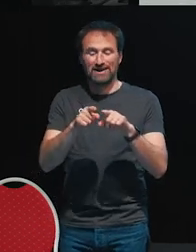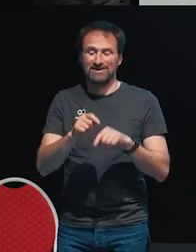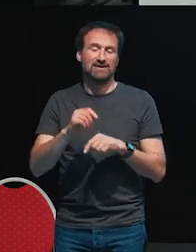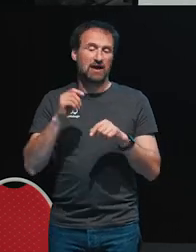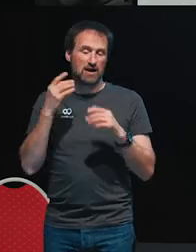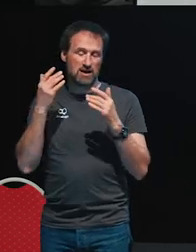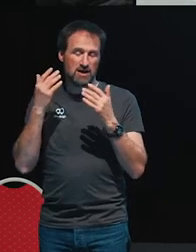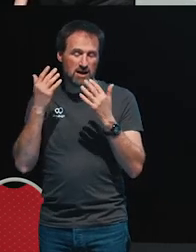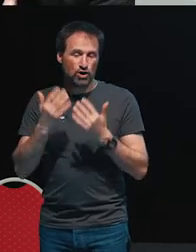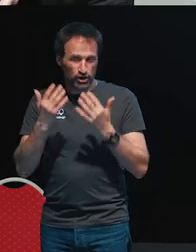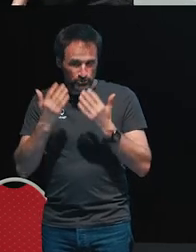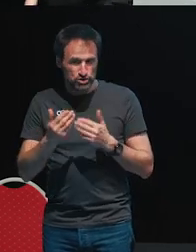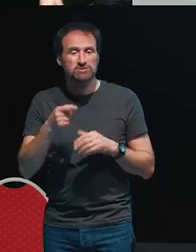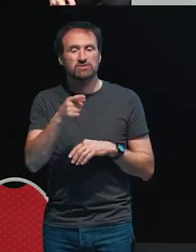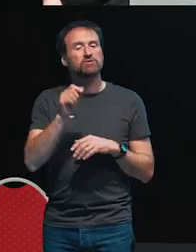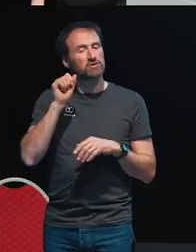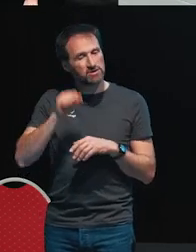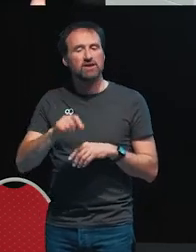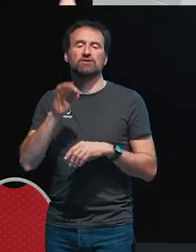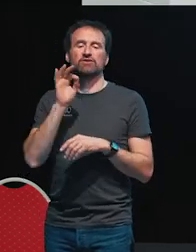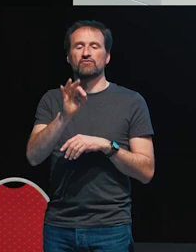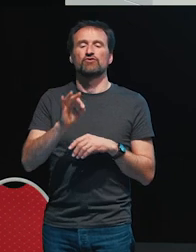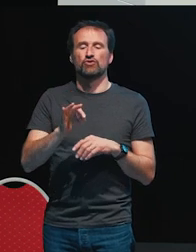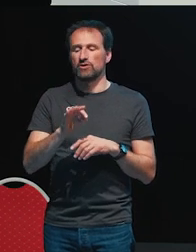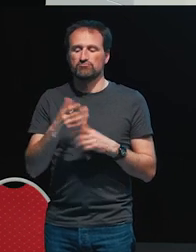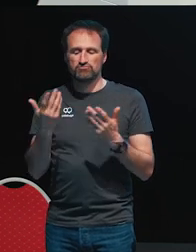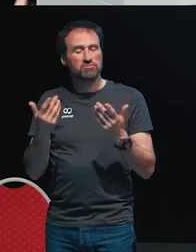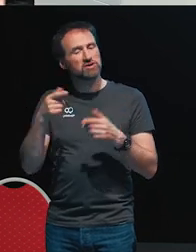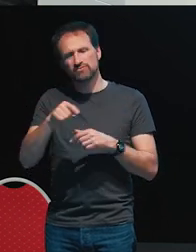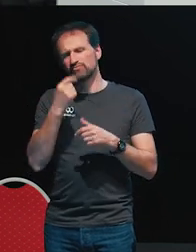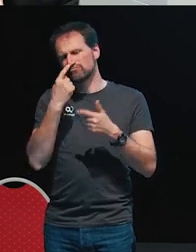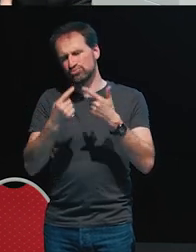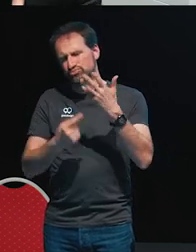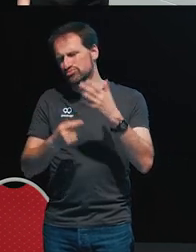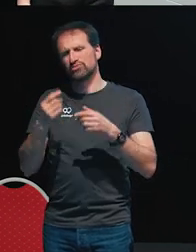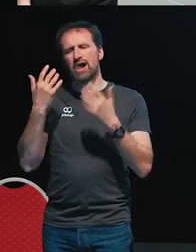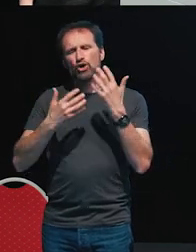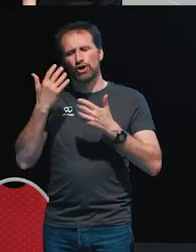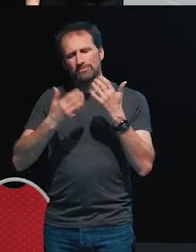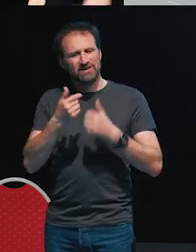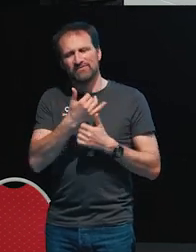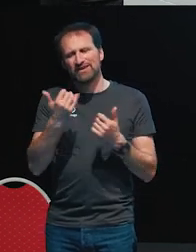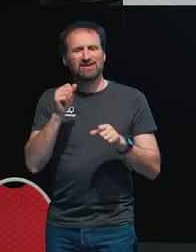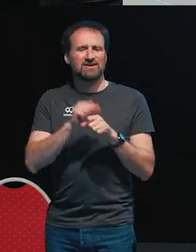sign your JSON Web Token. There's a bunch of algorithms. You can choose any of these. They will all